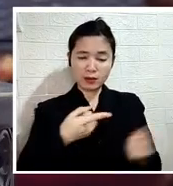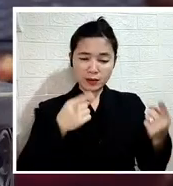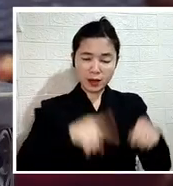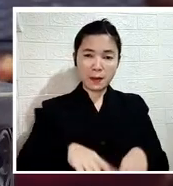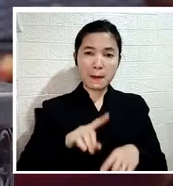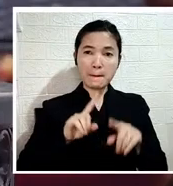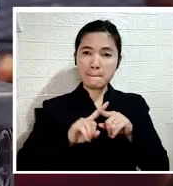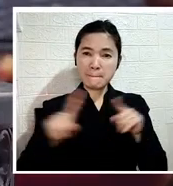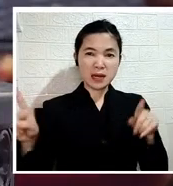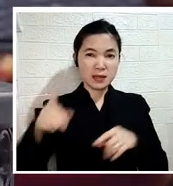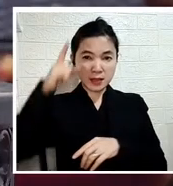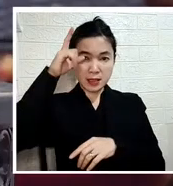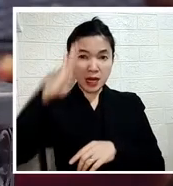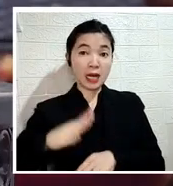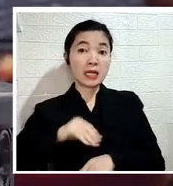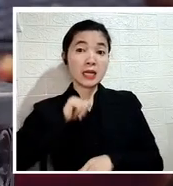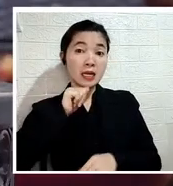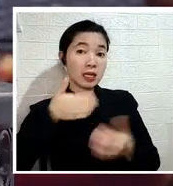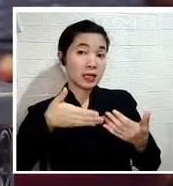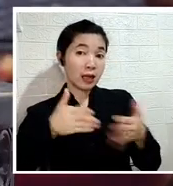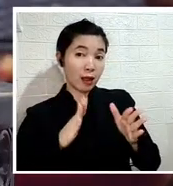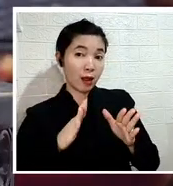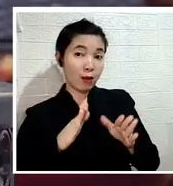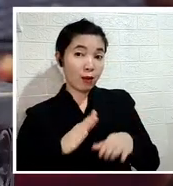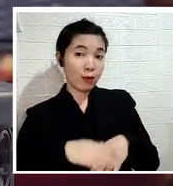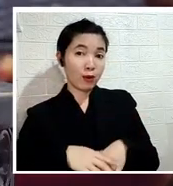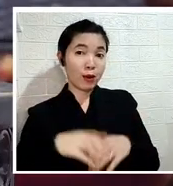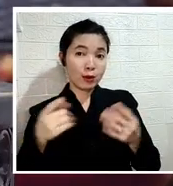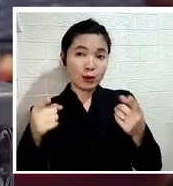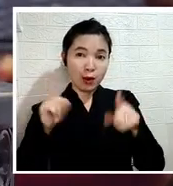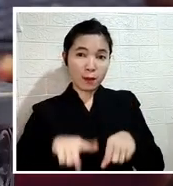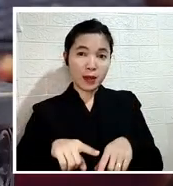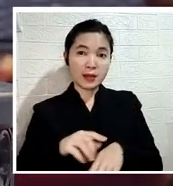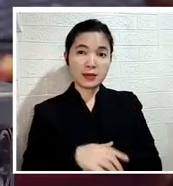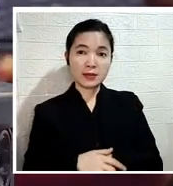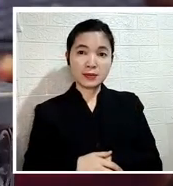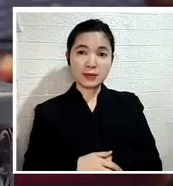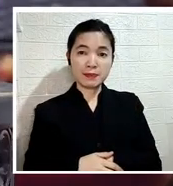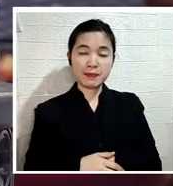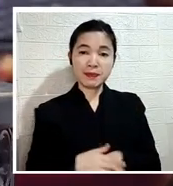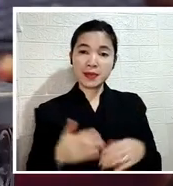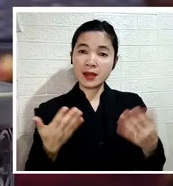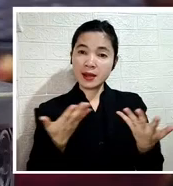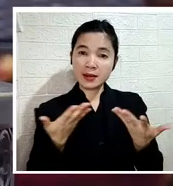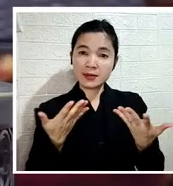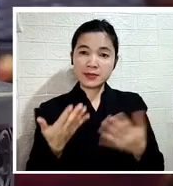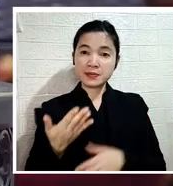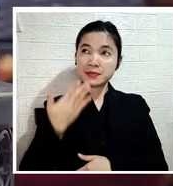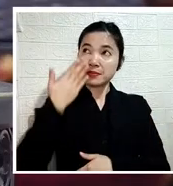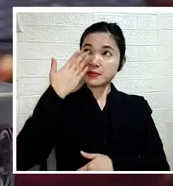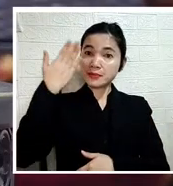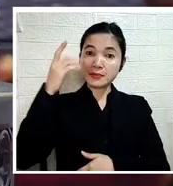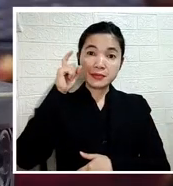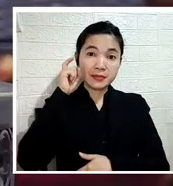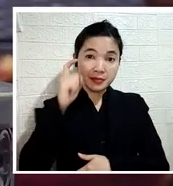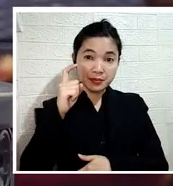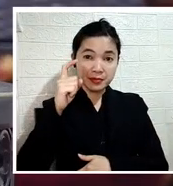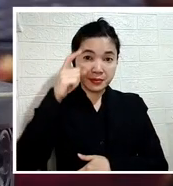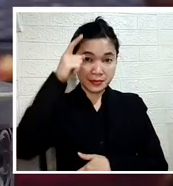allow us that our will be followed. It should be His will and not our own